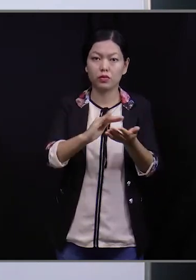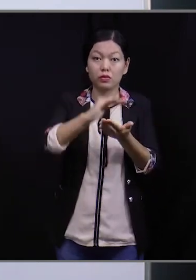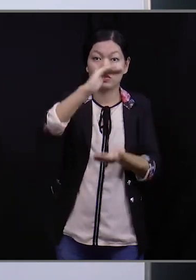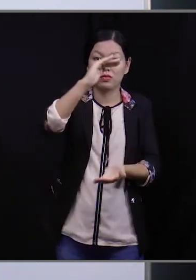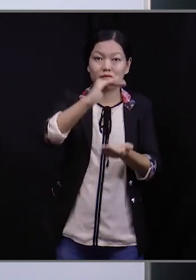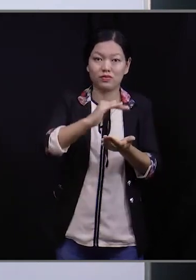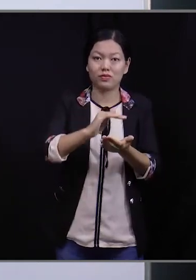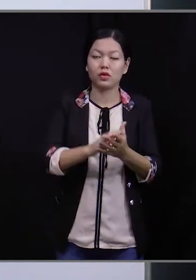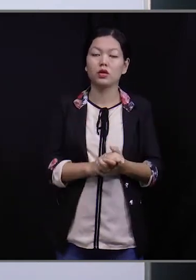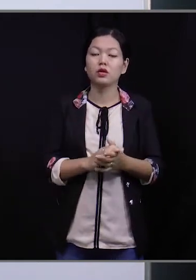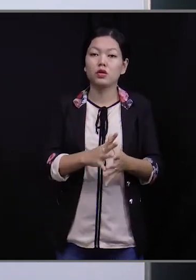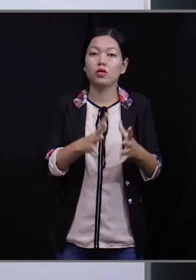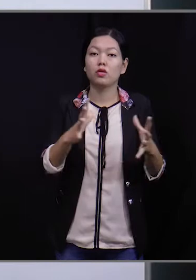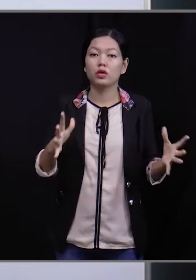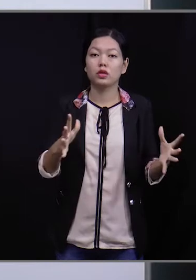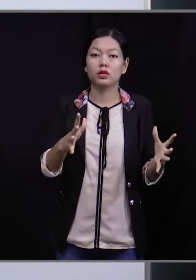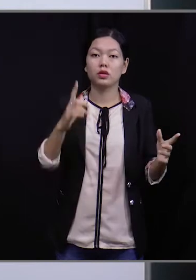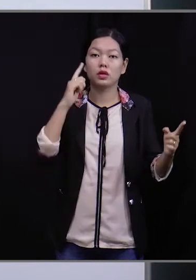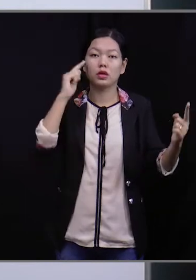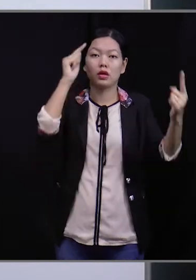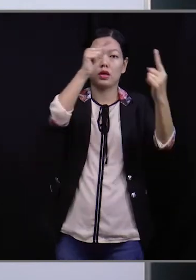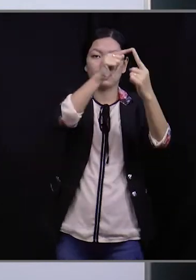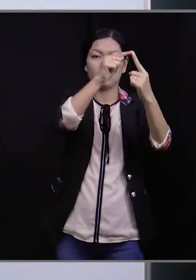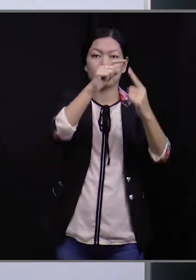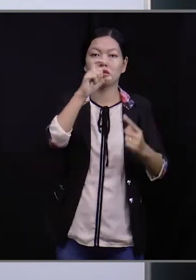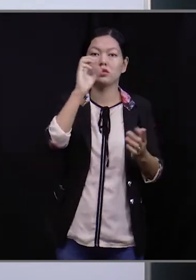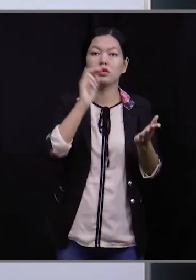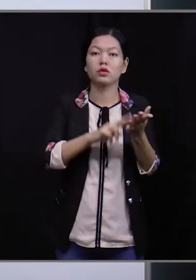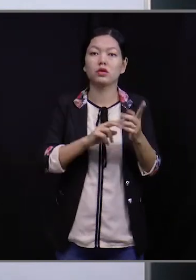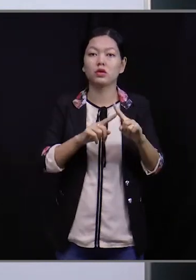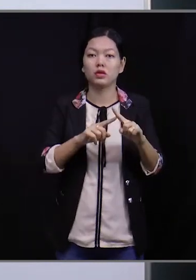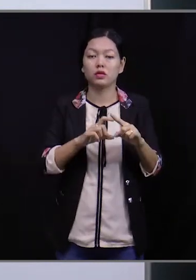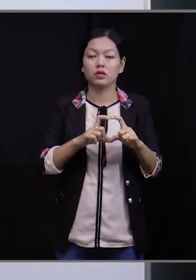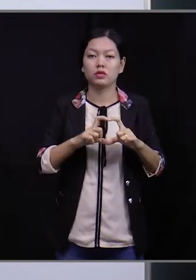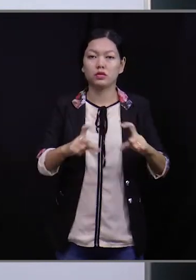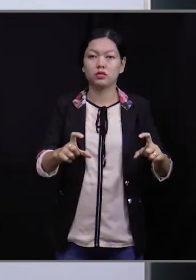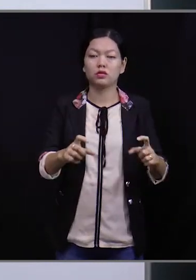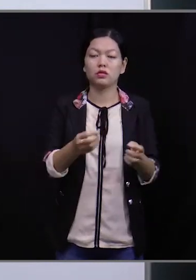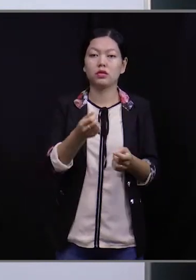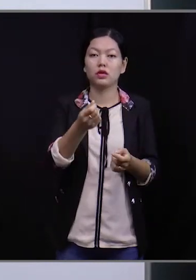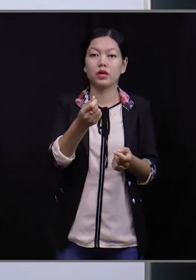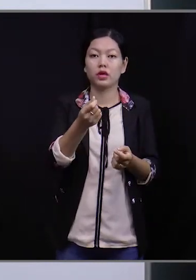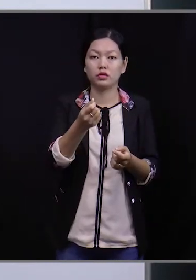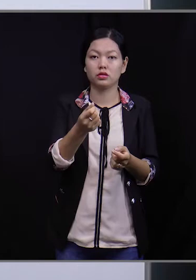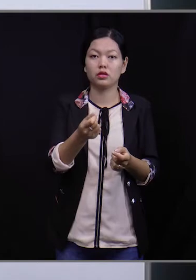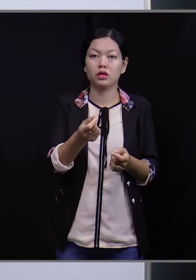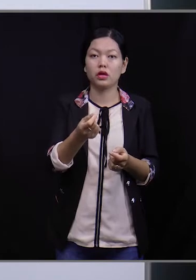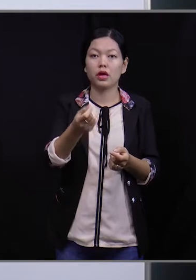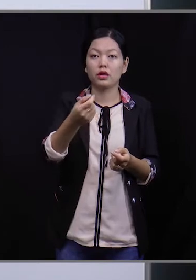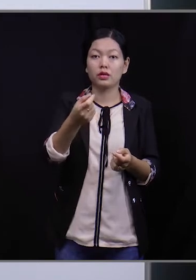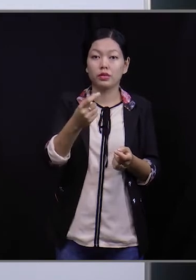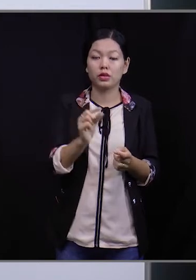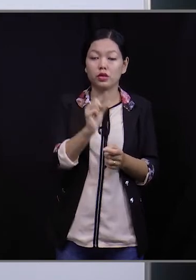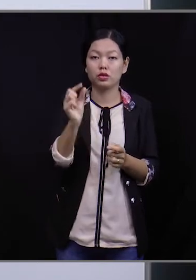at controlling the availability of cash with the public. Are you getting the point or not? It